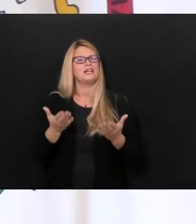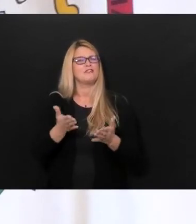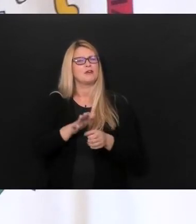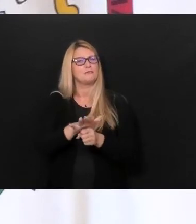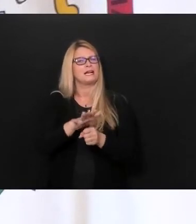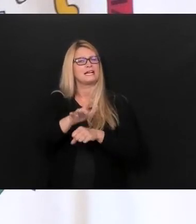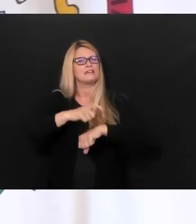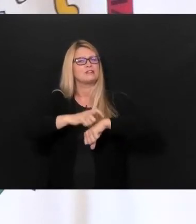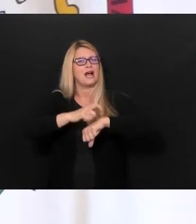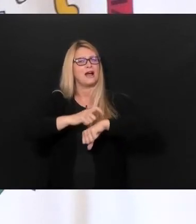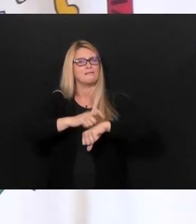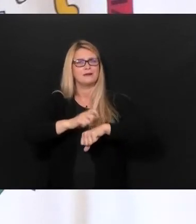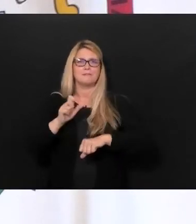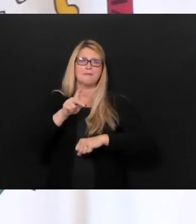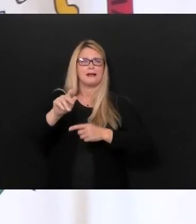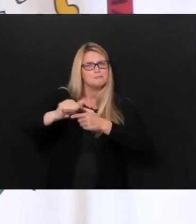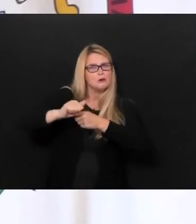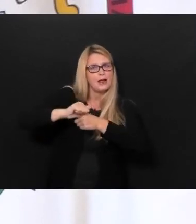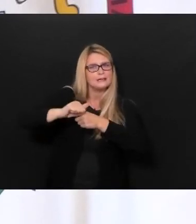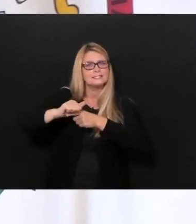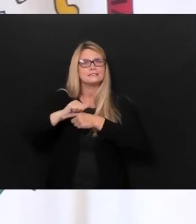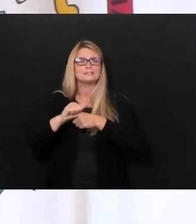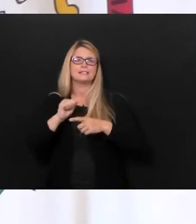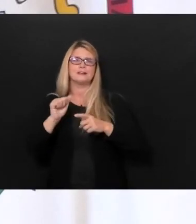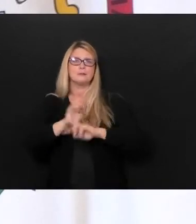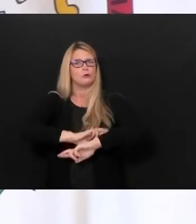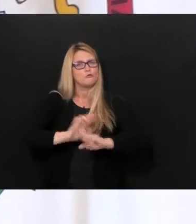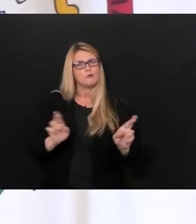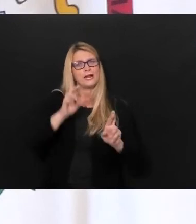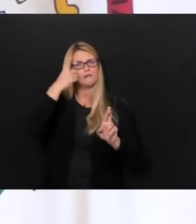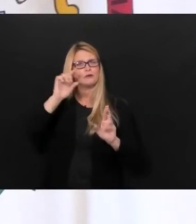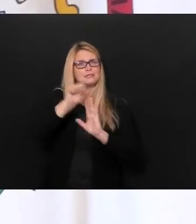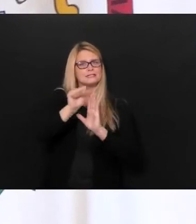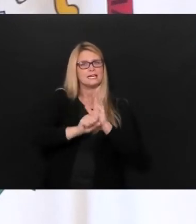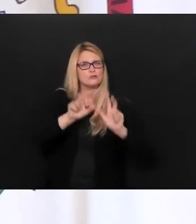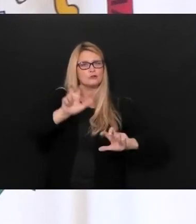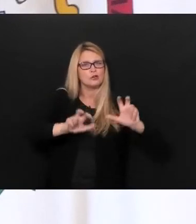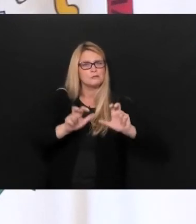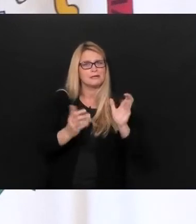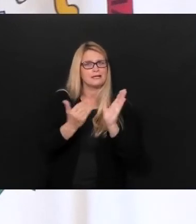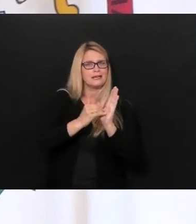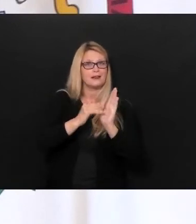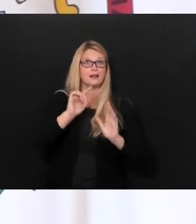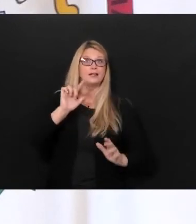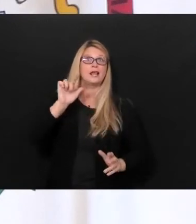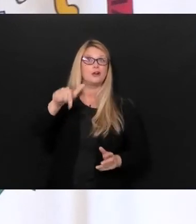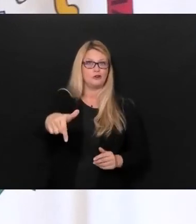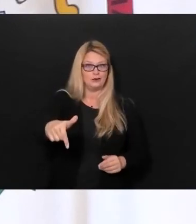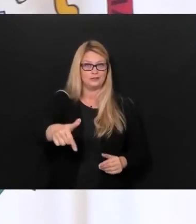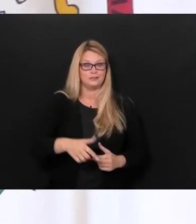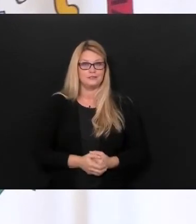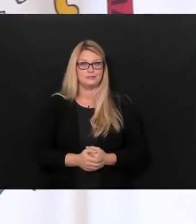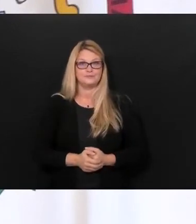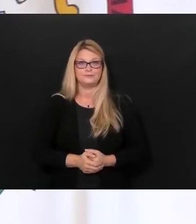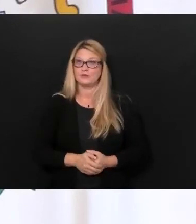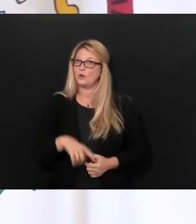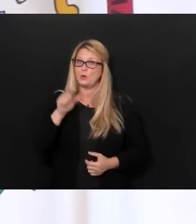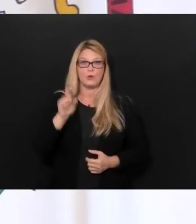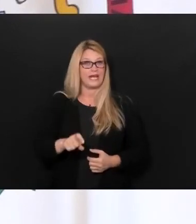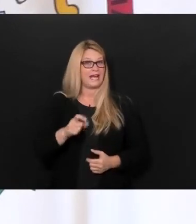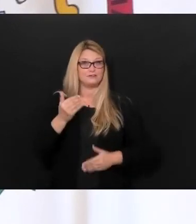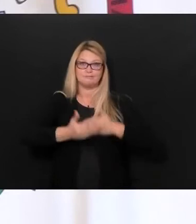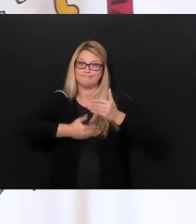get back in their routines and get back in their conditioning and get back sharp again and ready to go. We have to